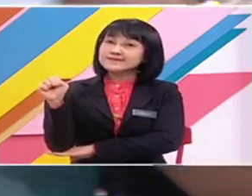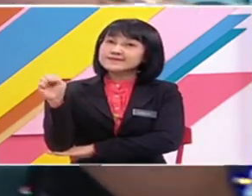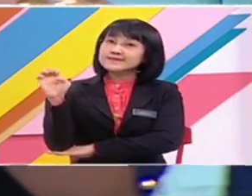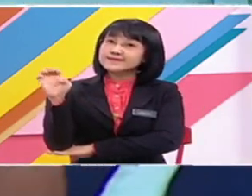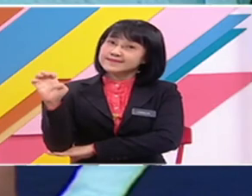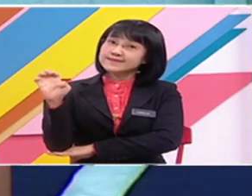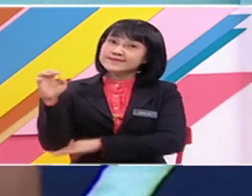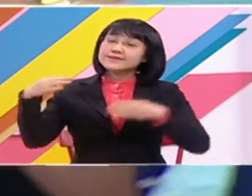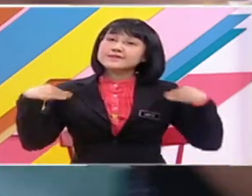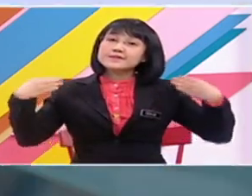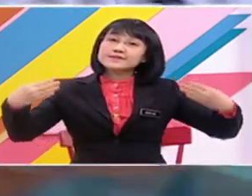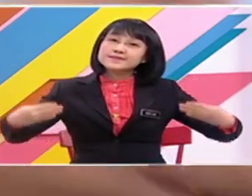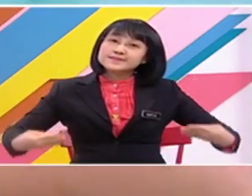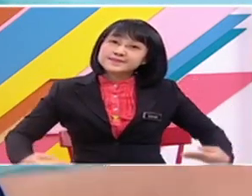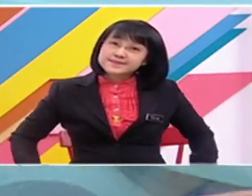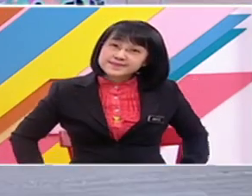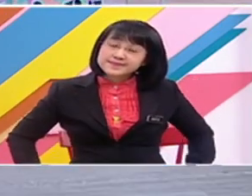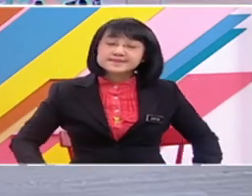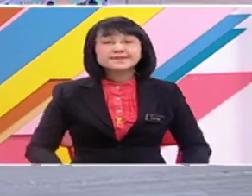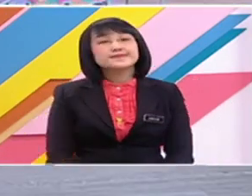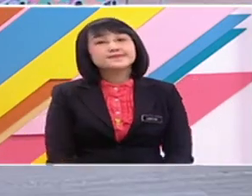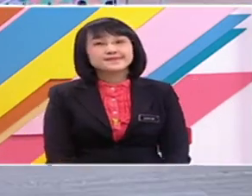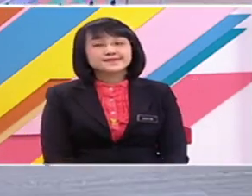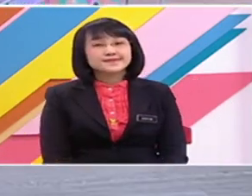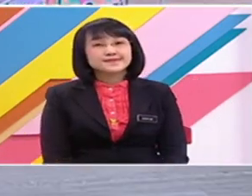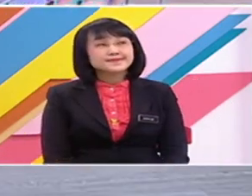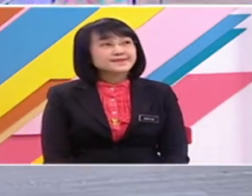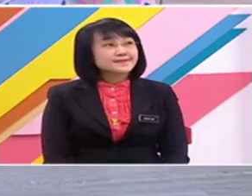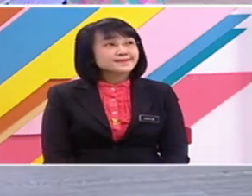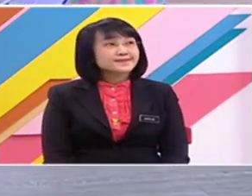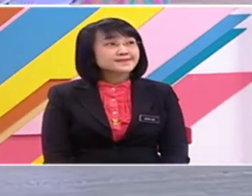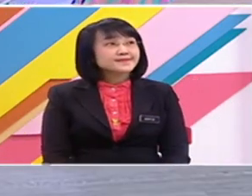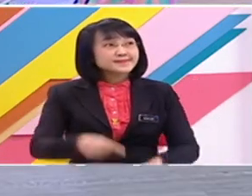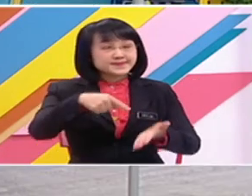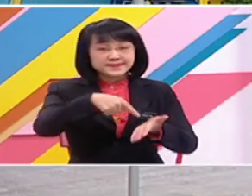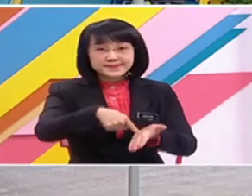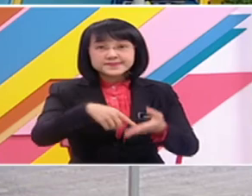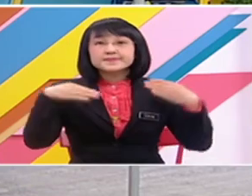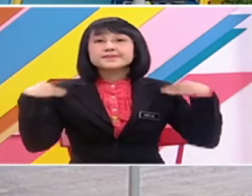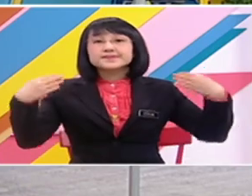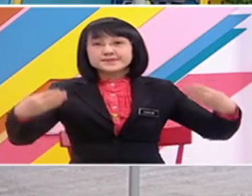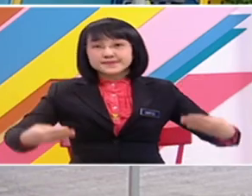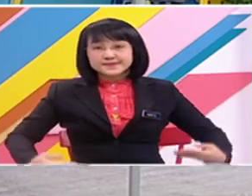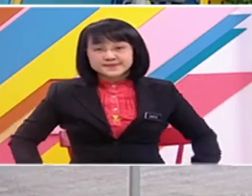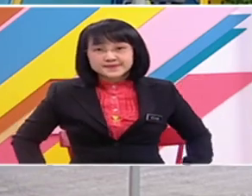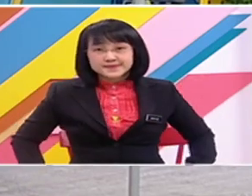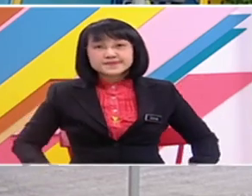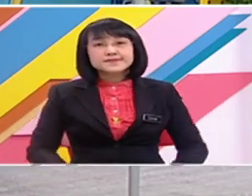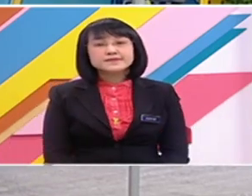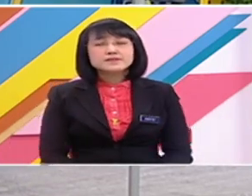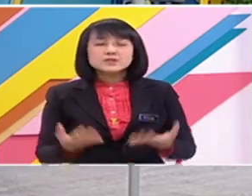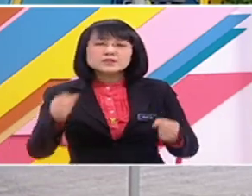B-L-O-U-S-E. Blouse. Okay. This is the blouse. Teacher, I want to